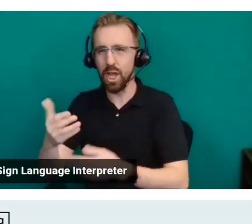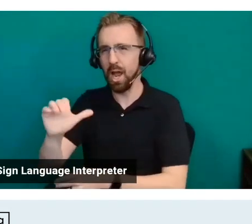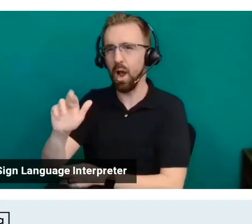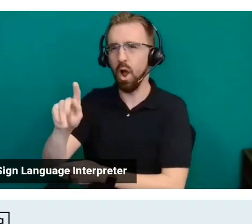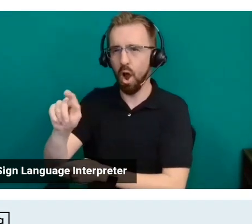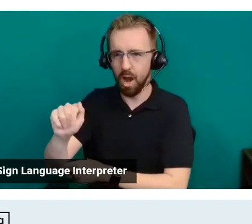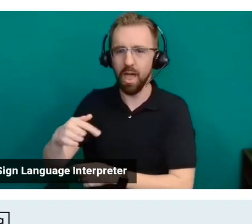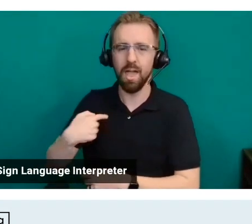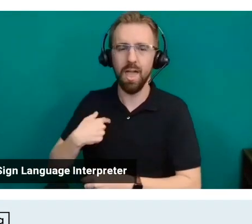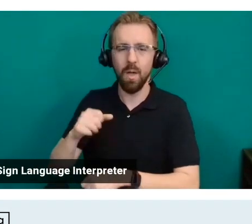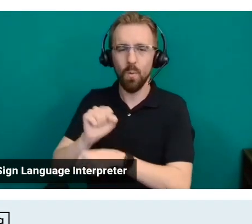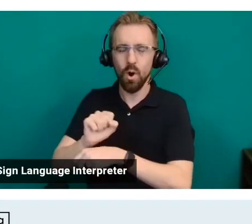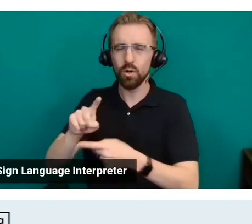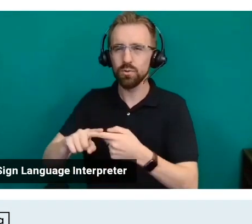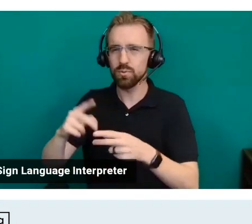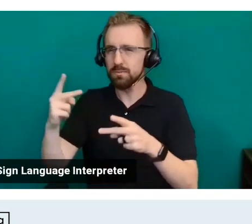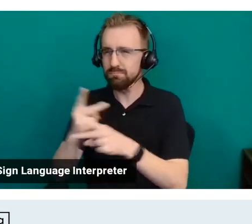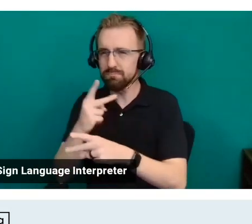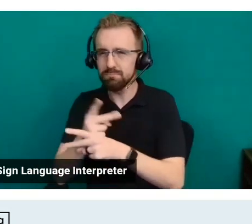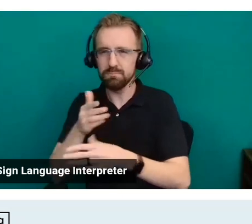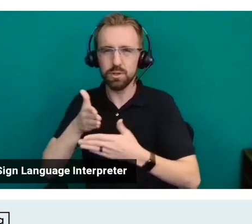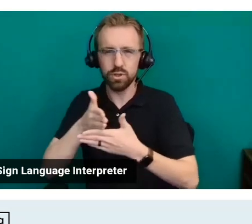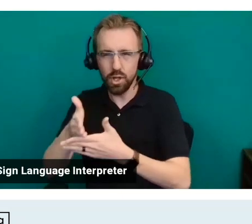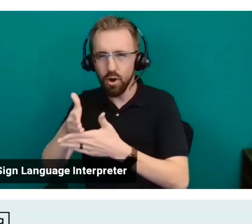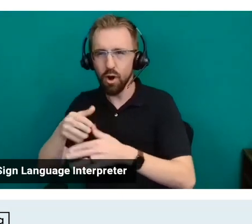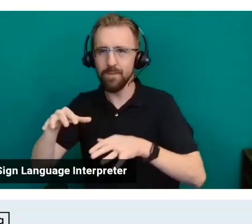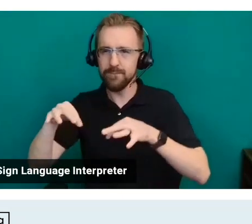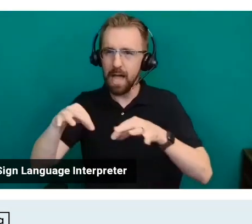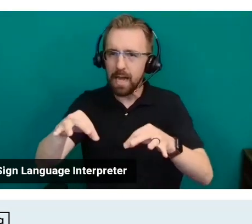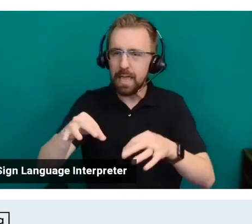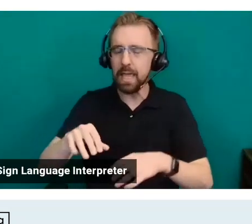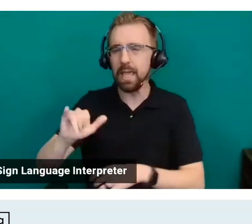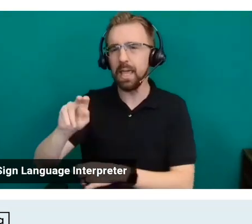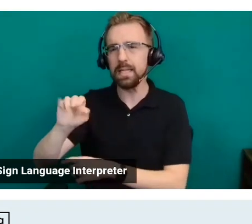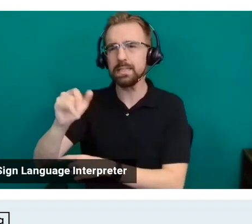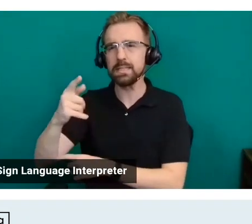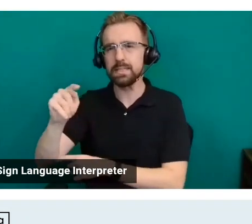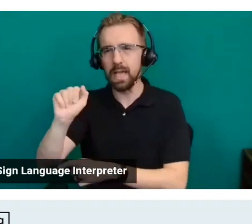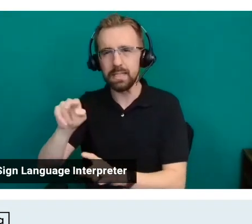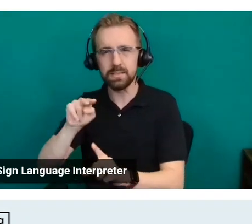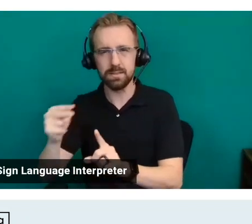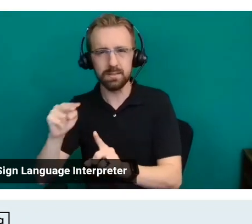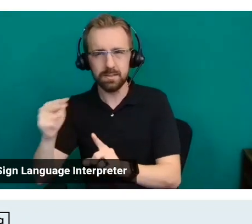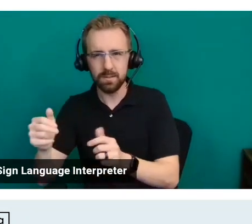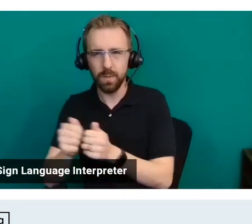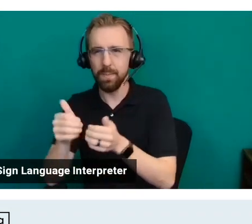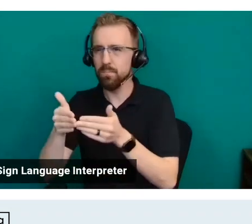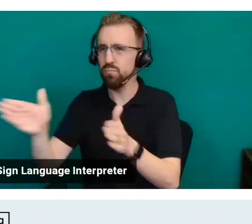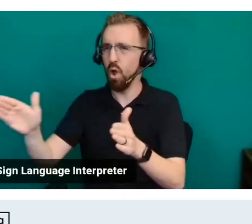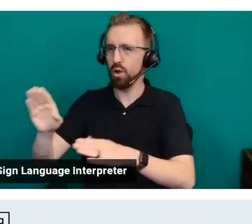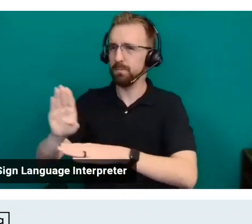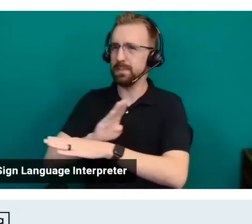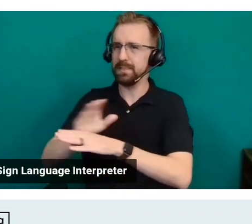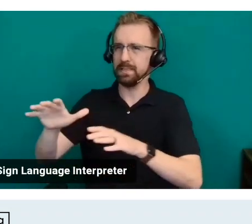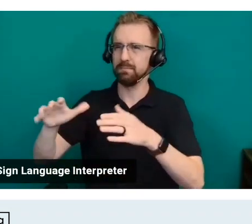I work to uncover and share findings and insights on private markets with the broader ecosystem.